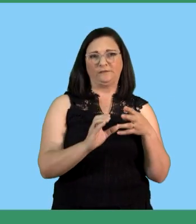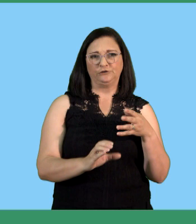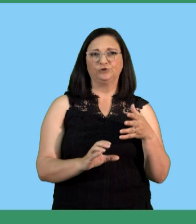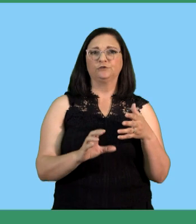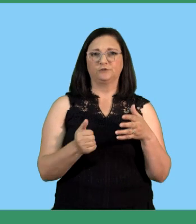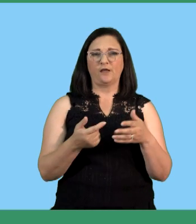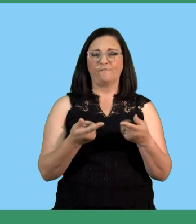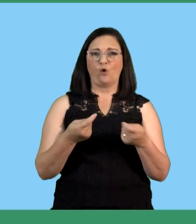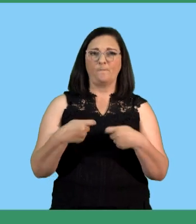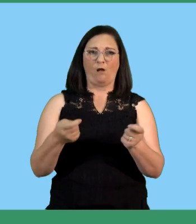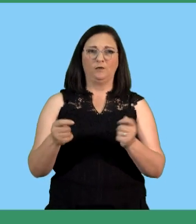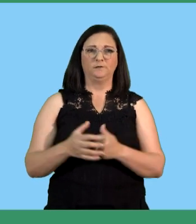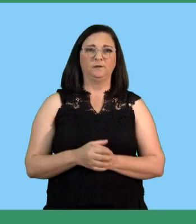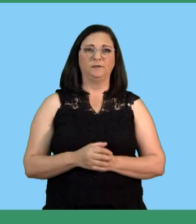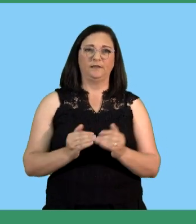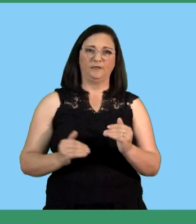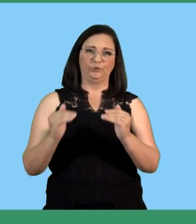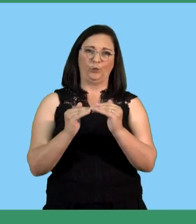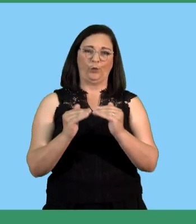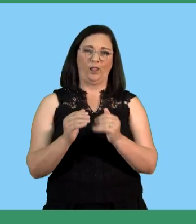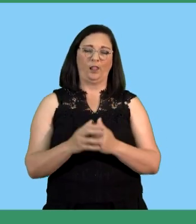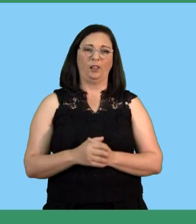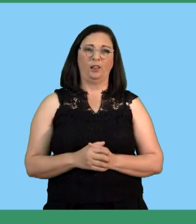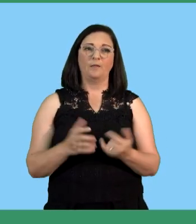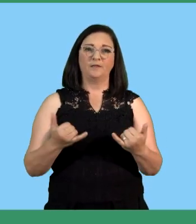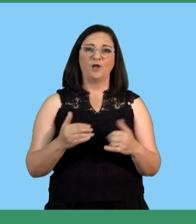market. Right, so now let's move on.